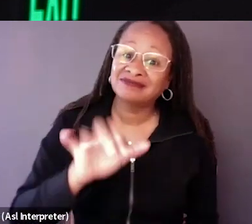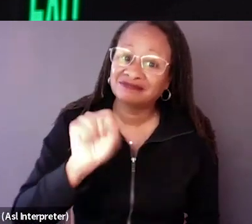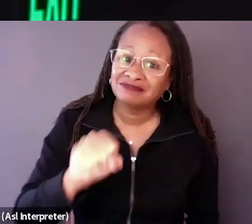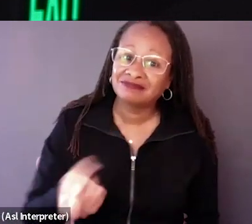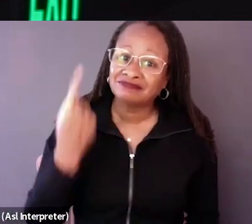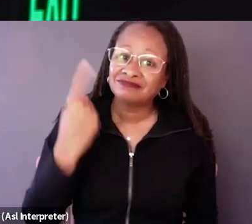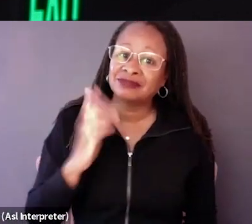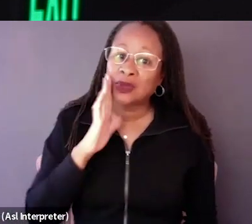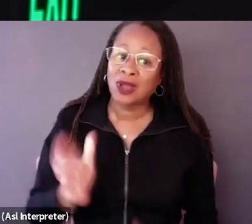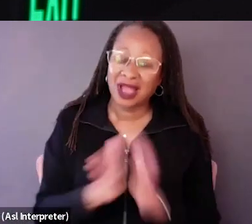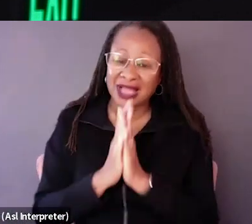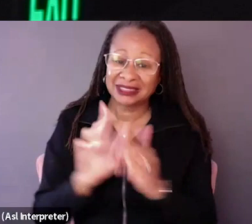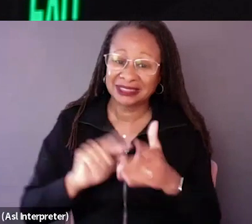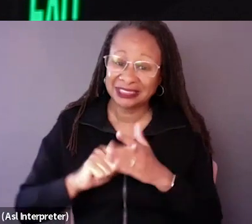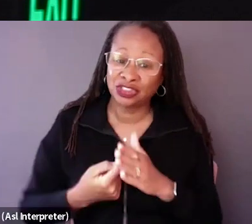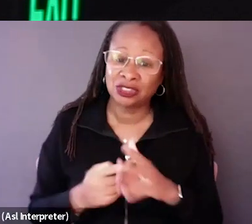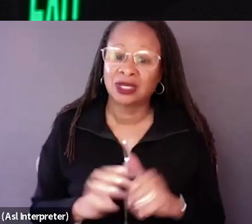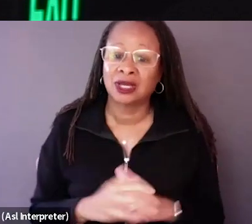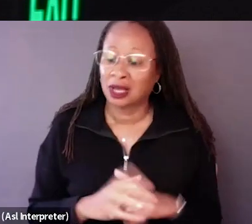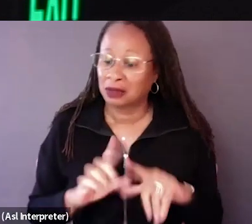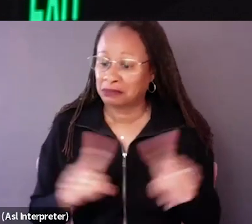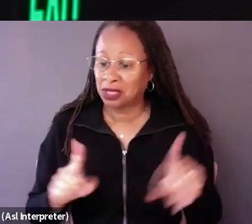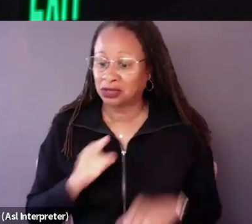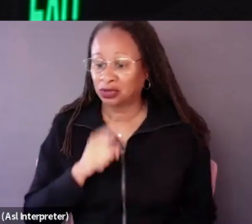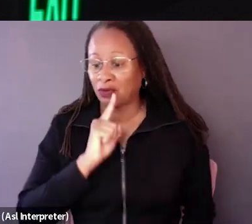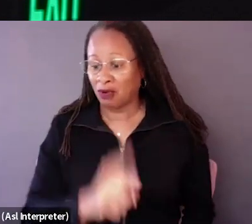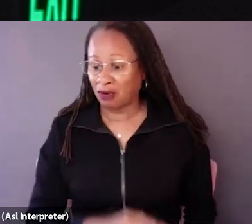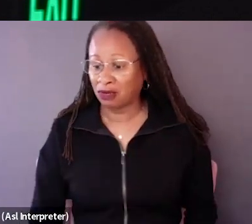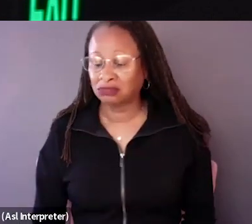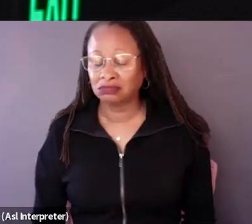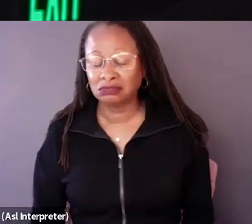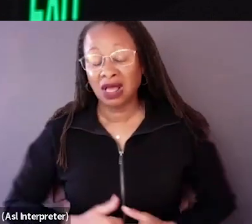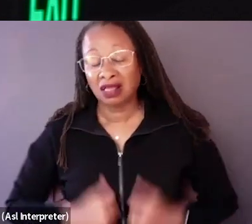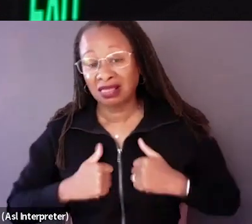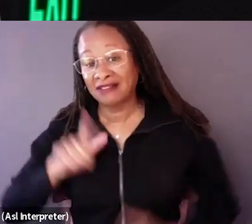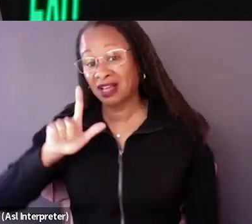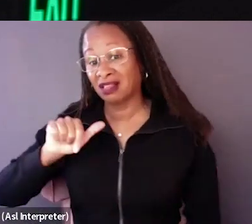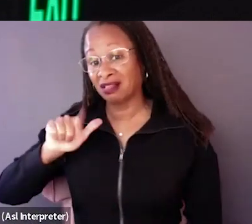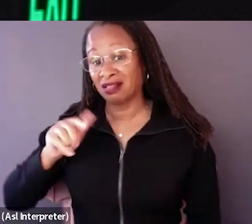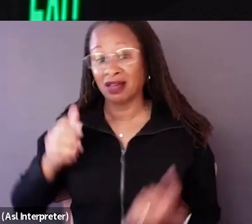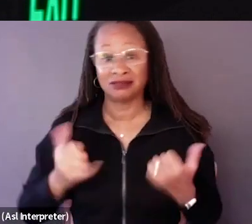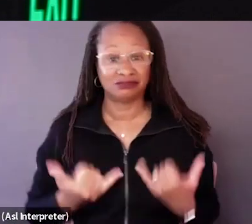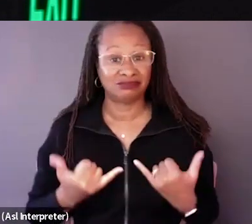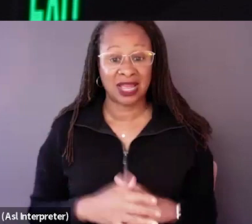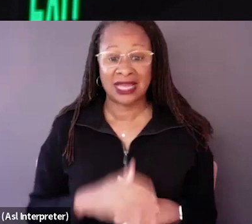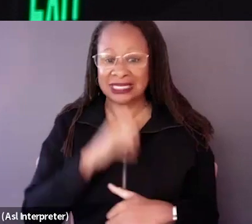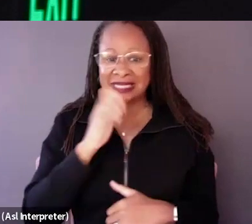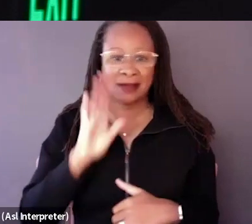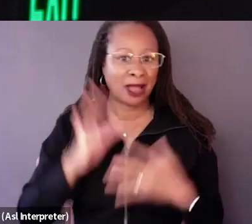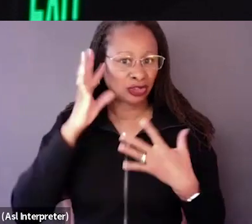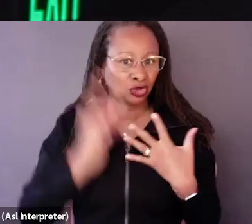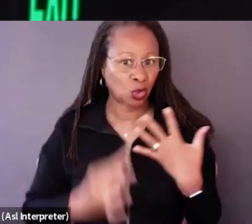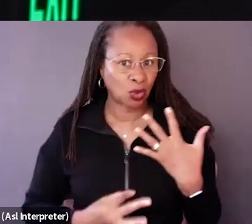wasn't going to ask that initially, but you're living in Los Angeles now, and it's not by choice. As a